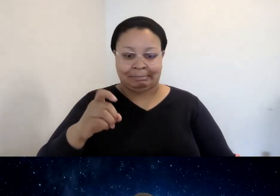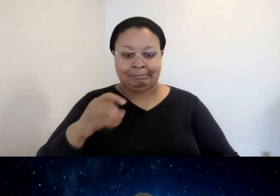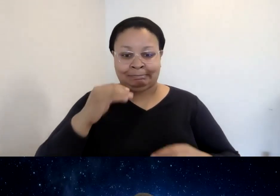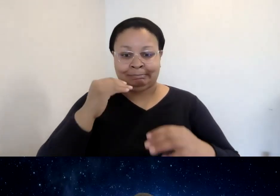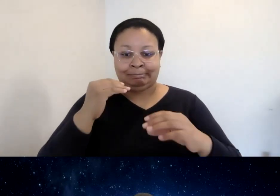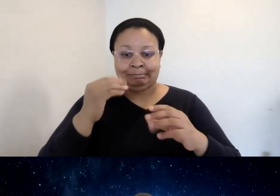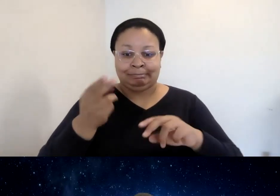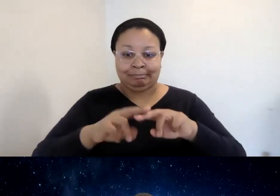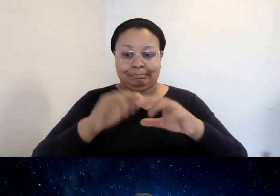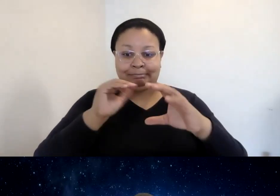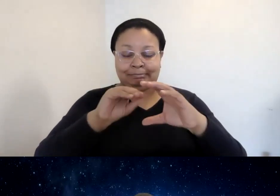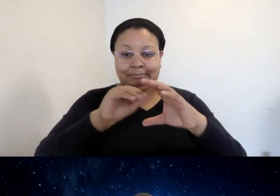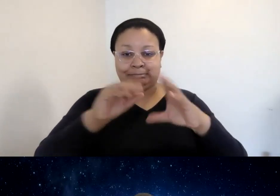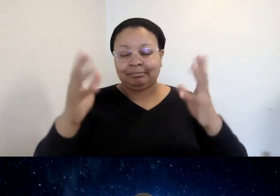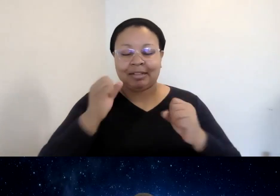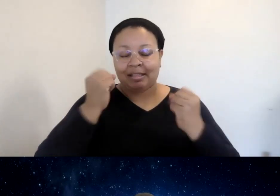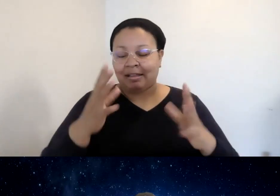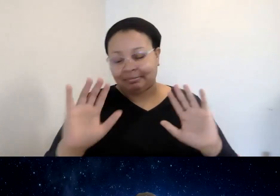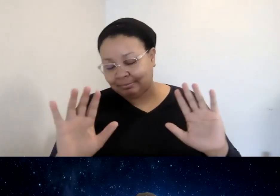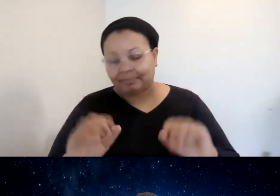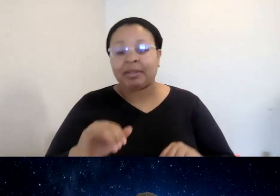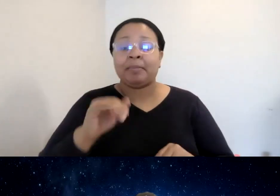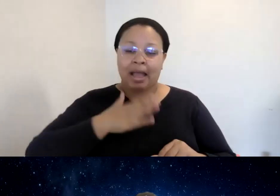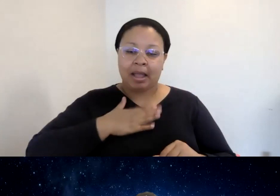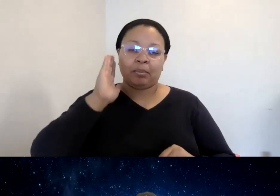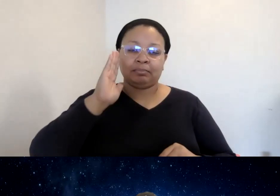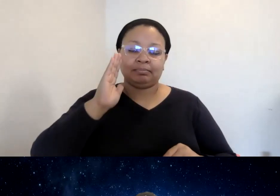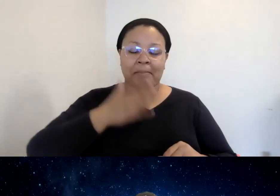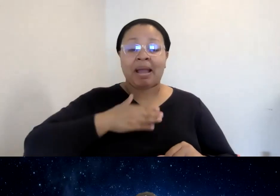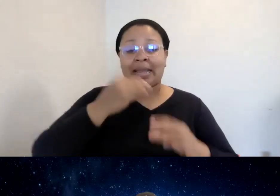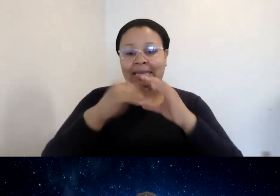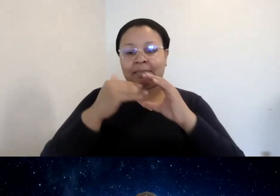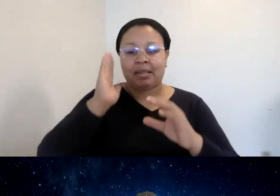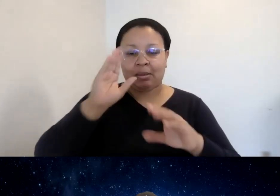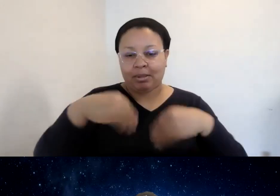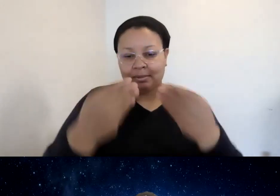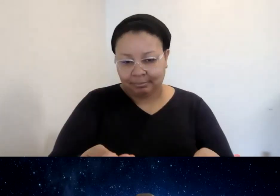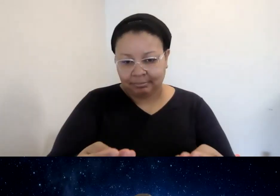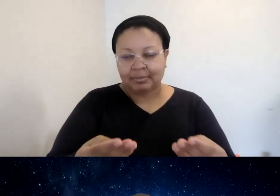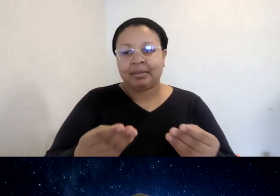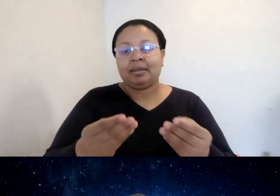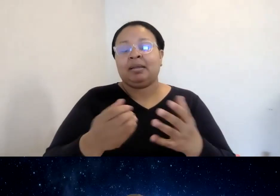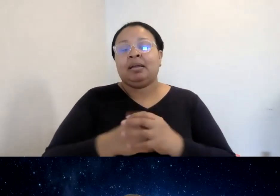I'm putting my email in the chat box now, and I'm happy to send it to you.